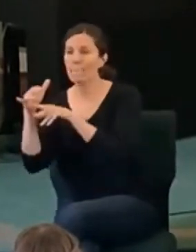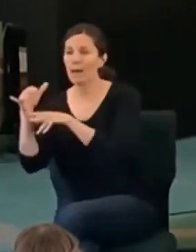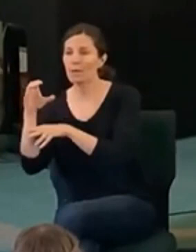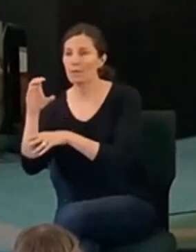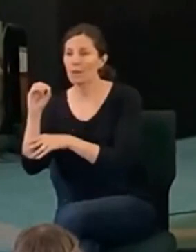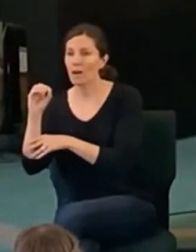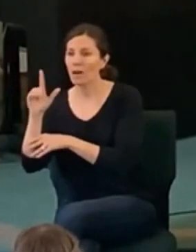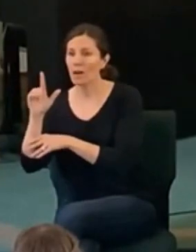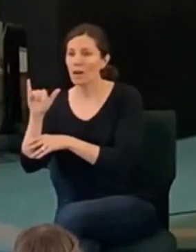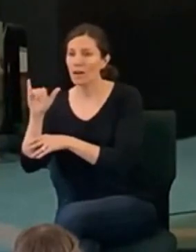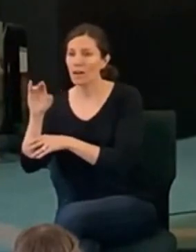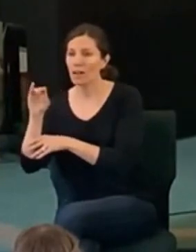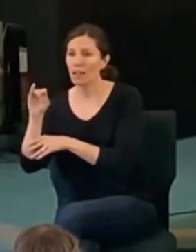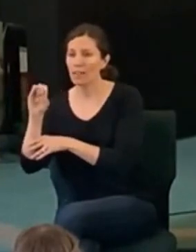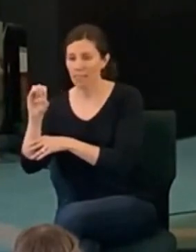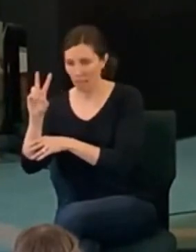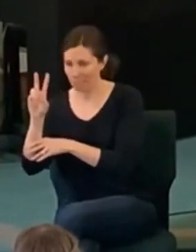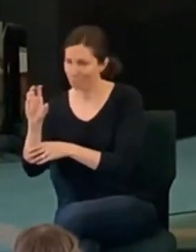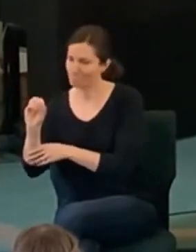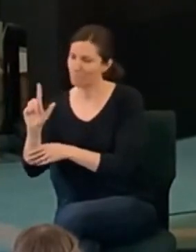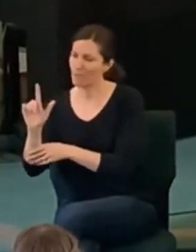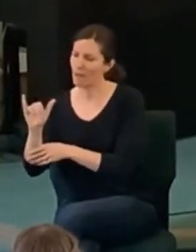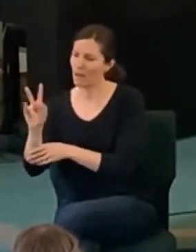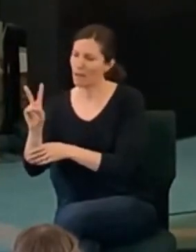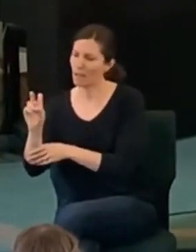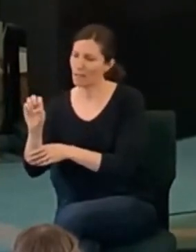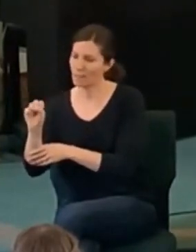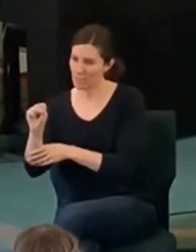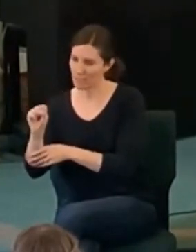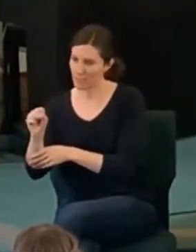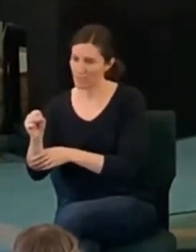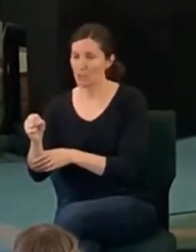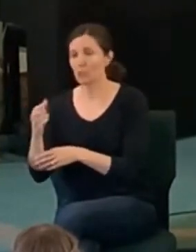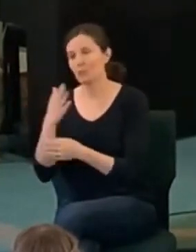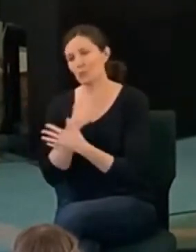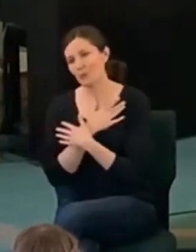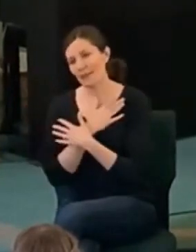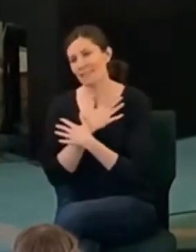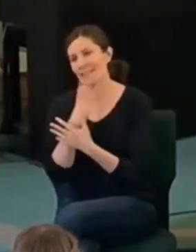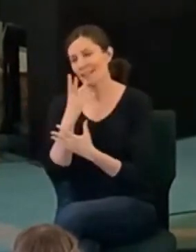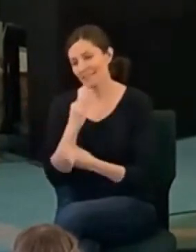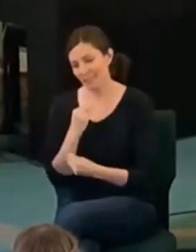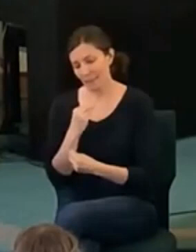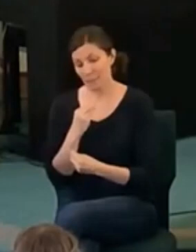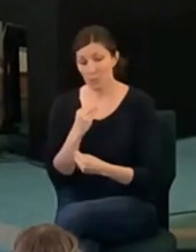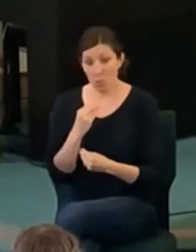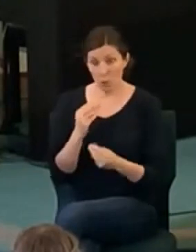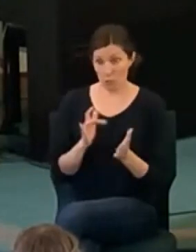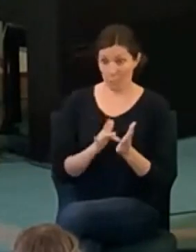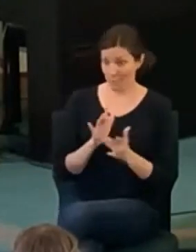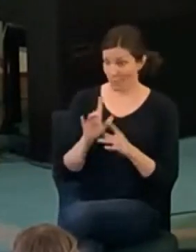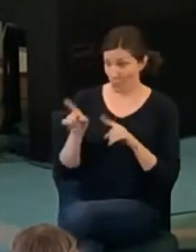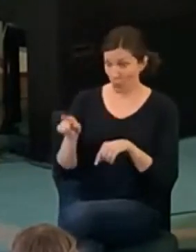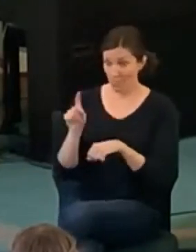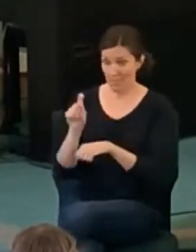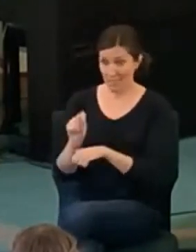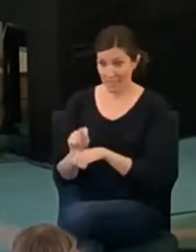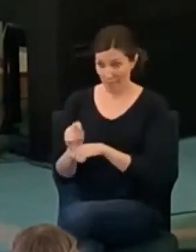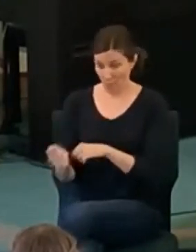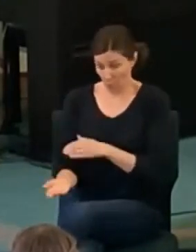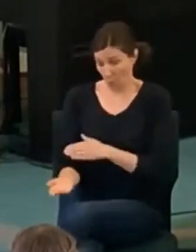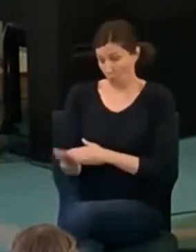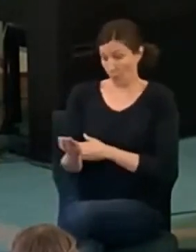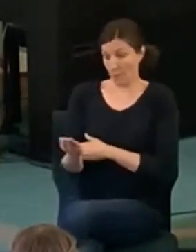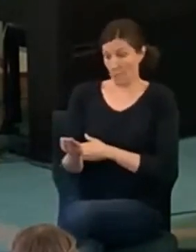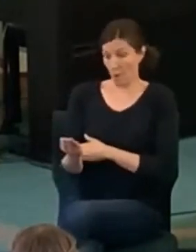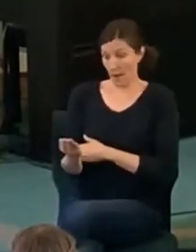So where are we in this place? We see here Jesus' regular practice when he was in Jerusalem. He often would teach at the temple during the